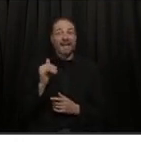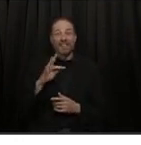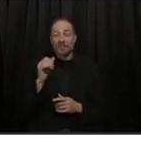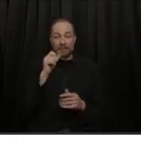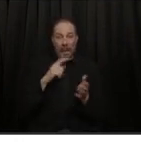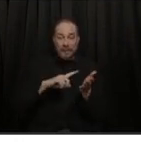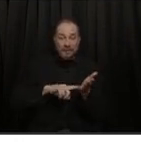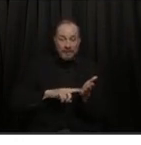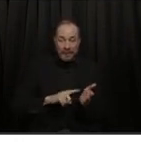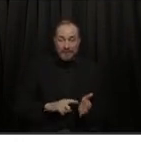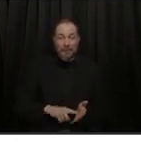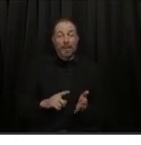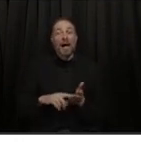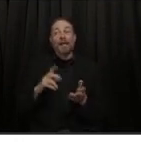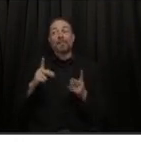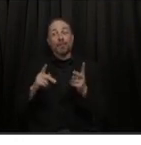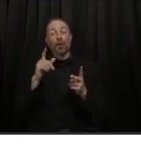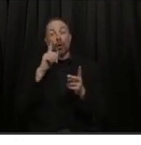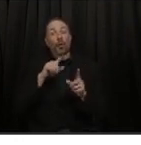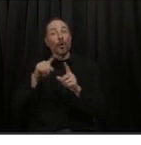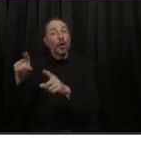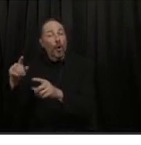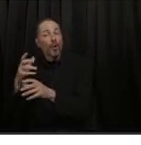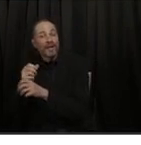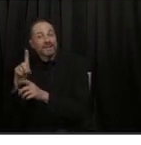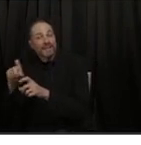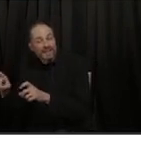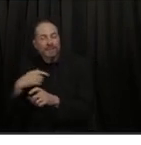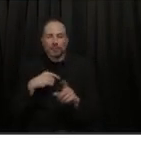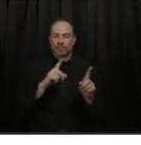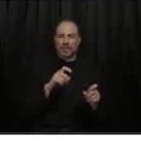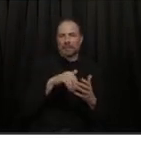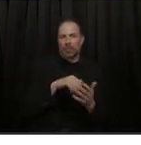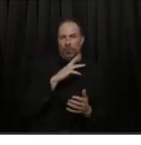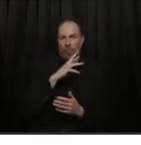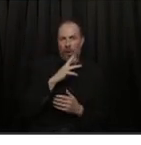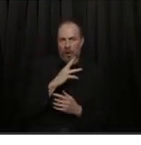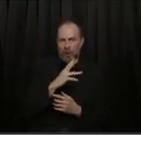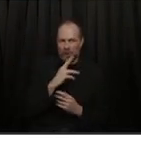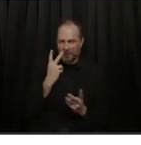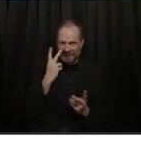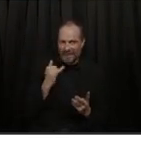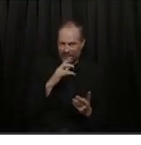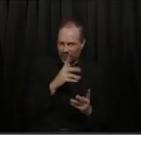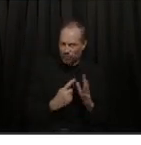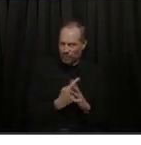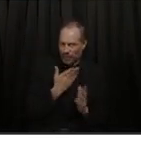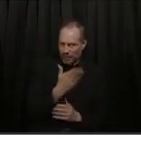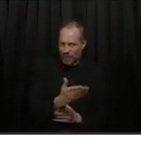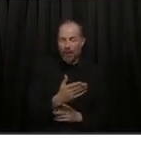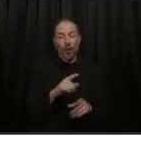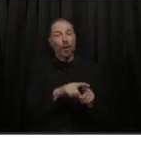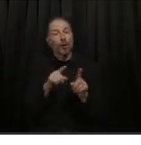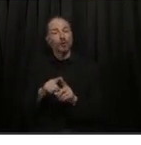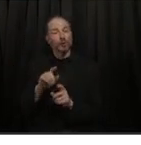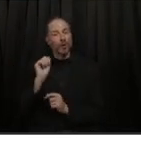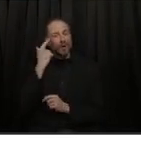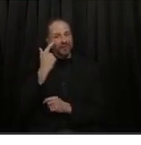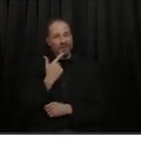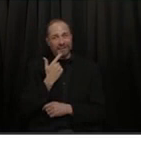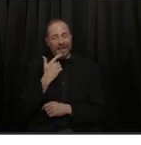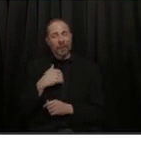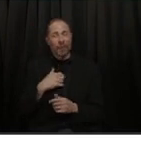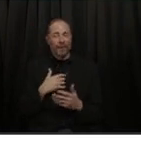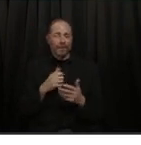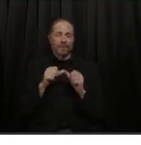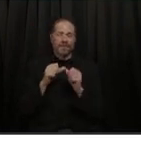by case investigation, by clinical testing. As the governor also mentioned, we continue to do robust whole genome